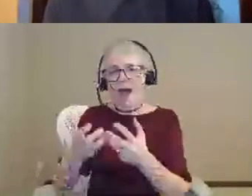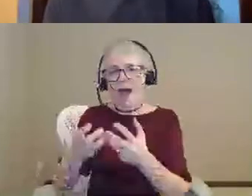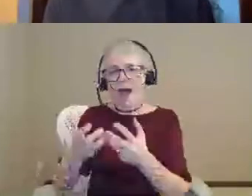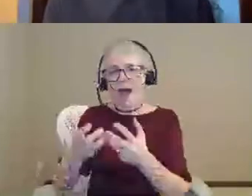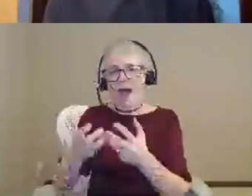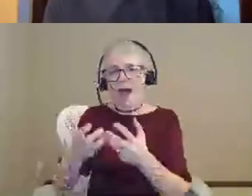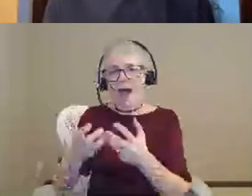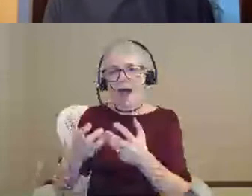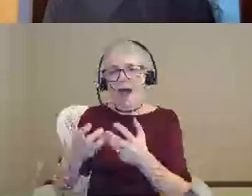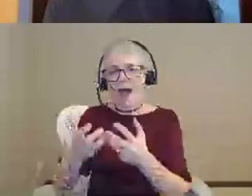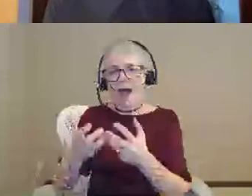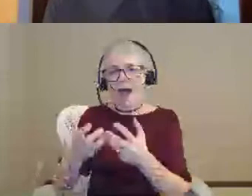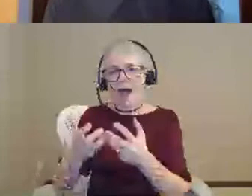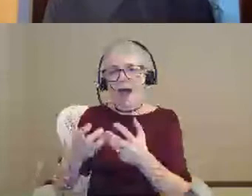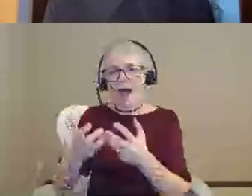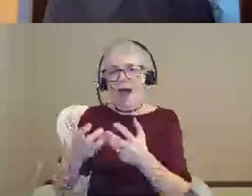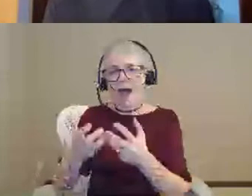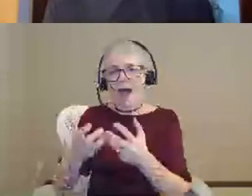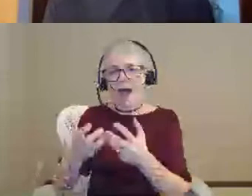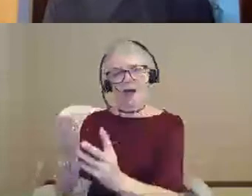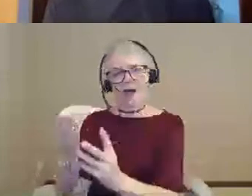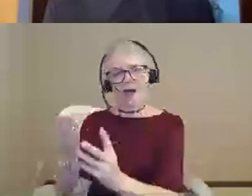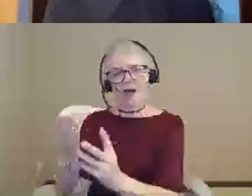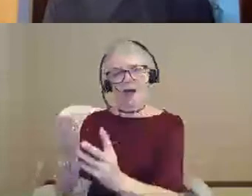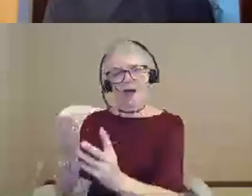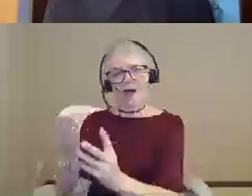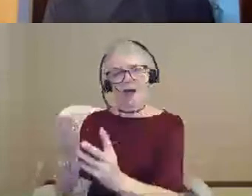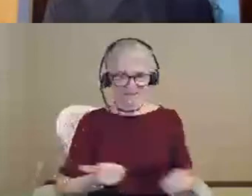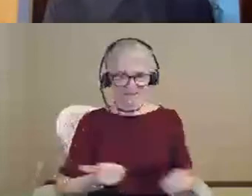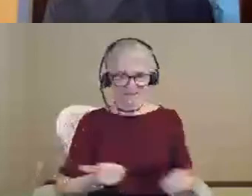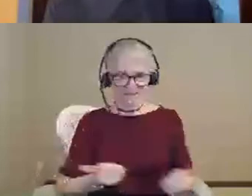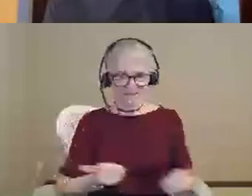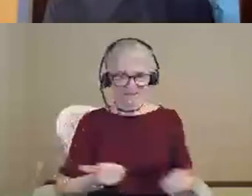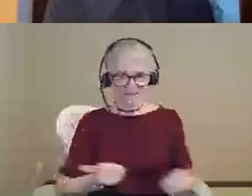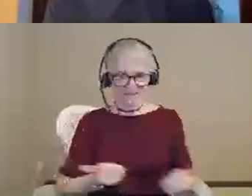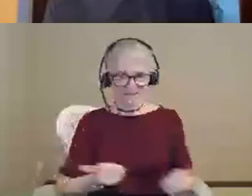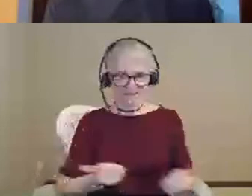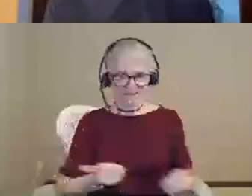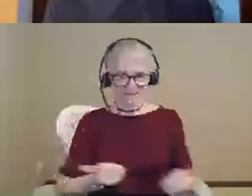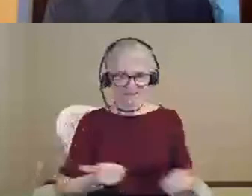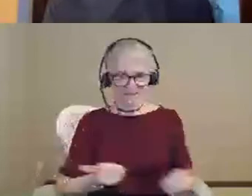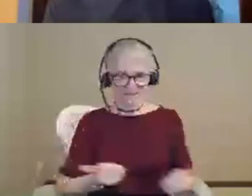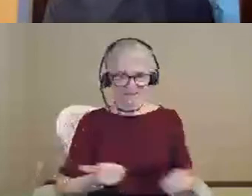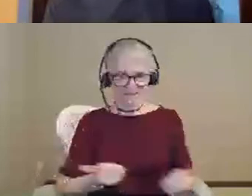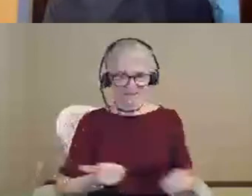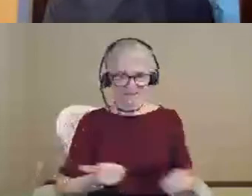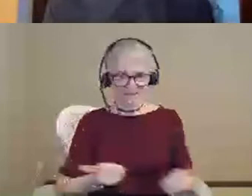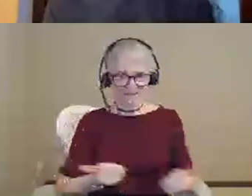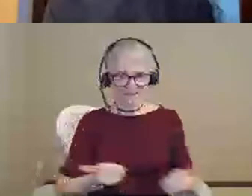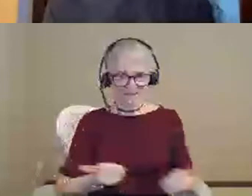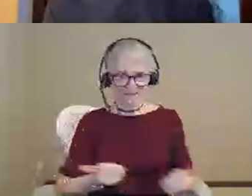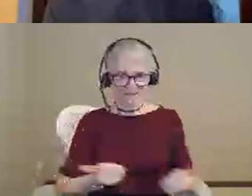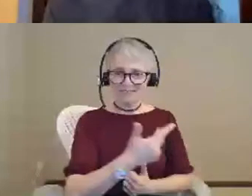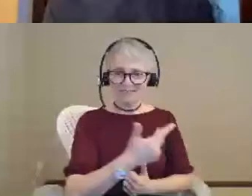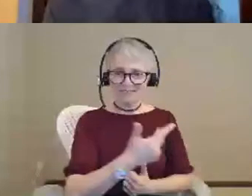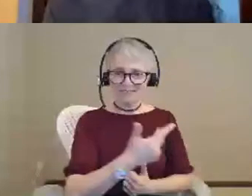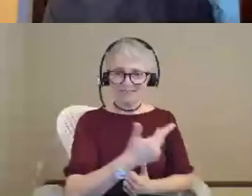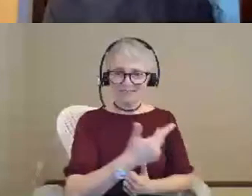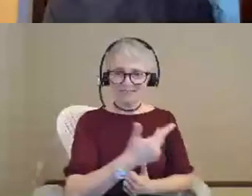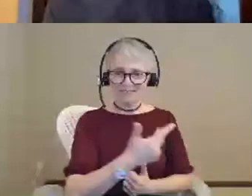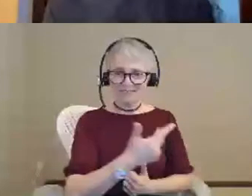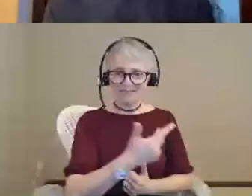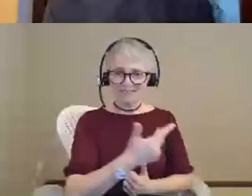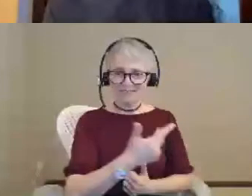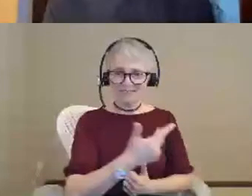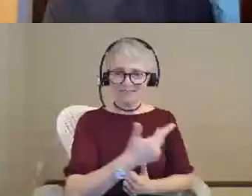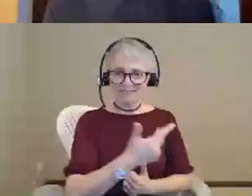just script. I'm not done. Like, I don't want it to take that long. So I think there's there are some ways that we can just